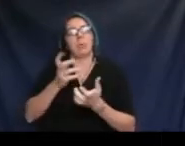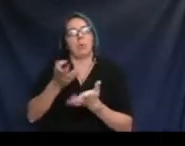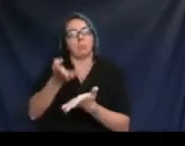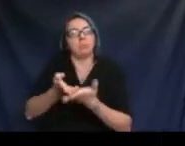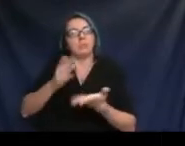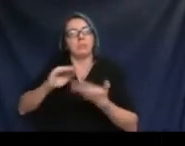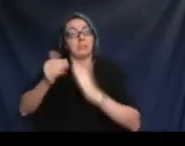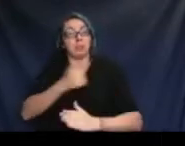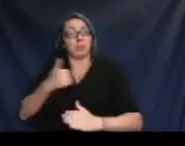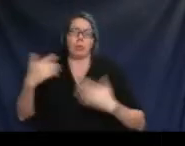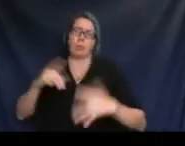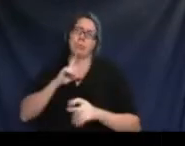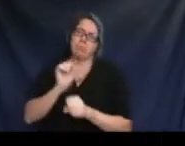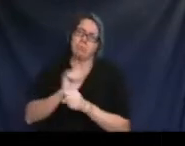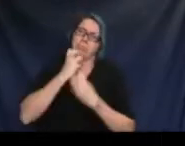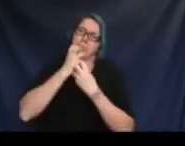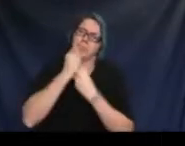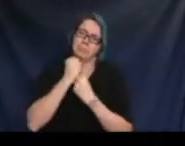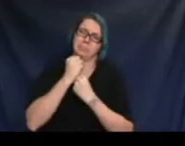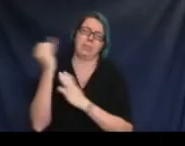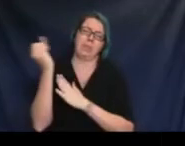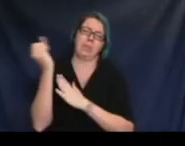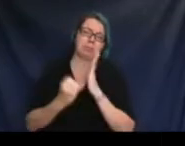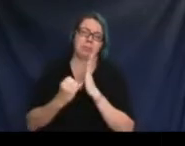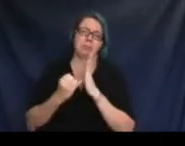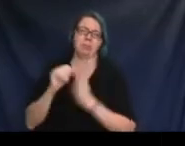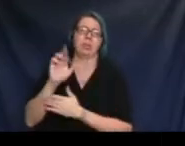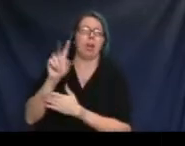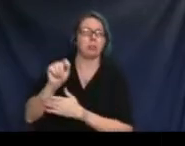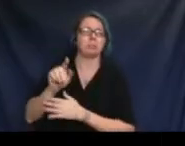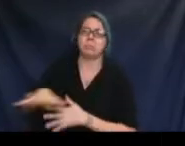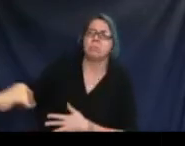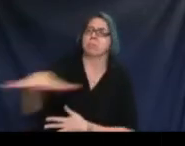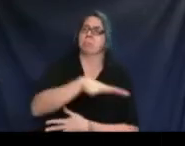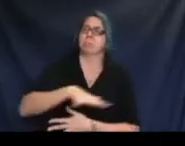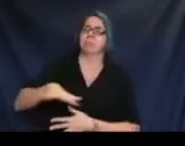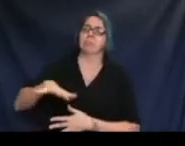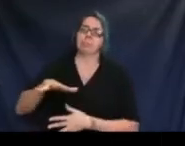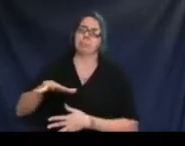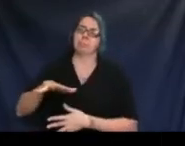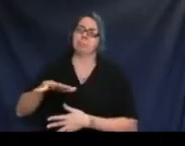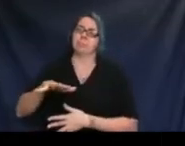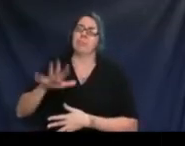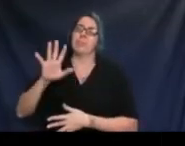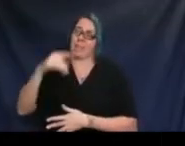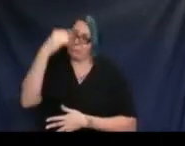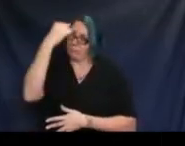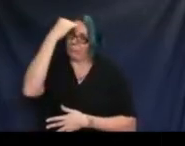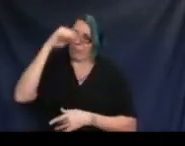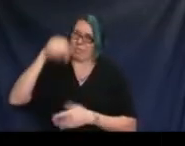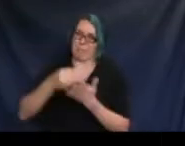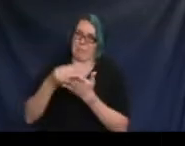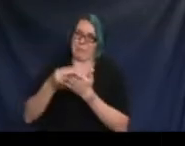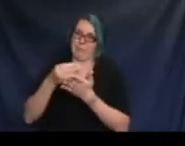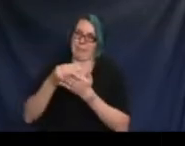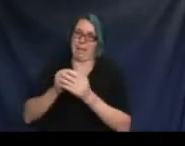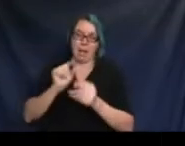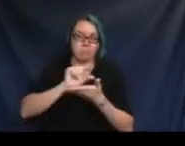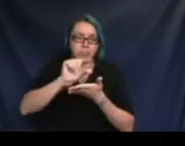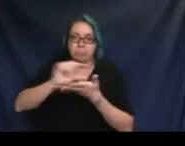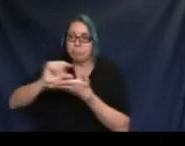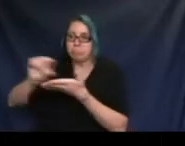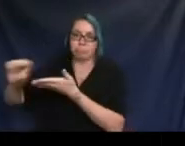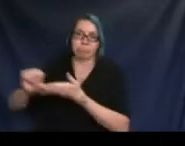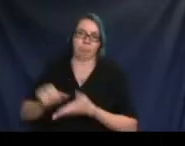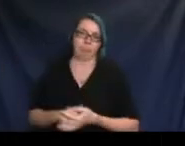and role in creating a vibrant city, and to kind of enable some of those projects to happen. So the deadline for